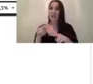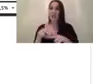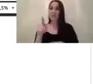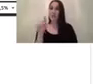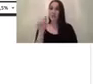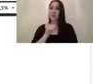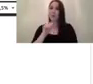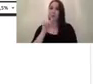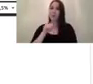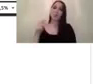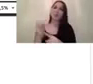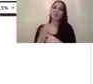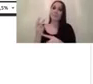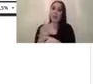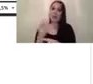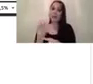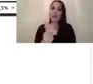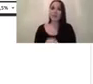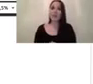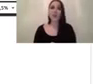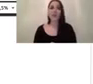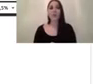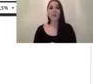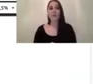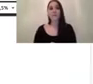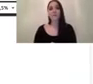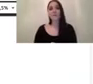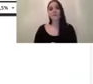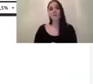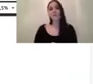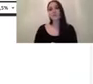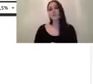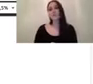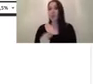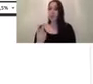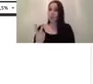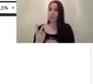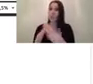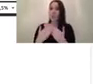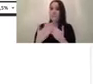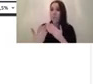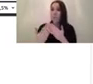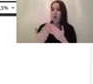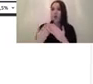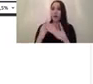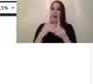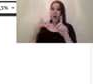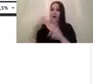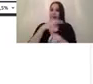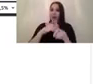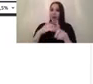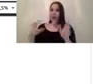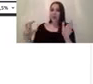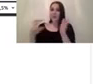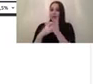repeater, or if you use, let's say, 2 or more network switches, you can, of course, grow